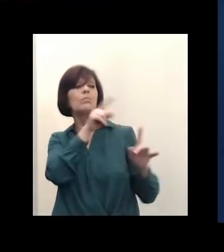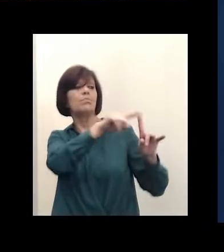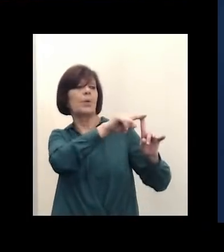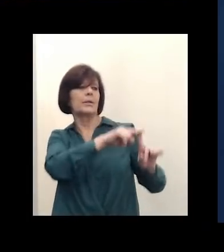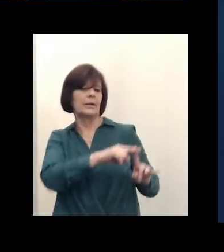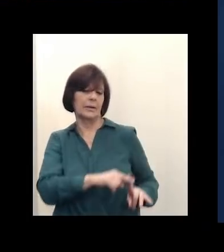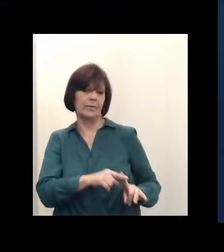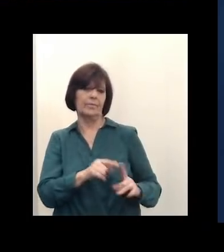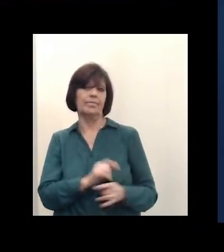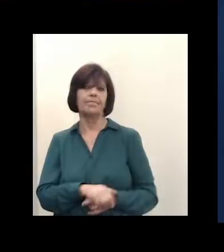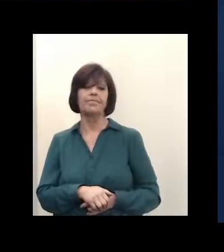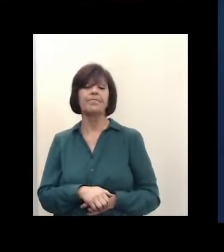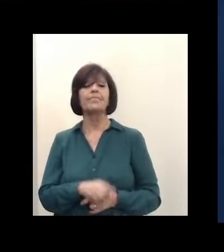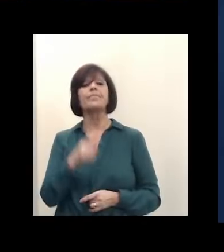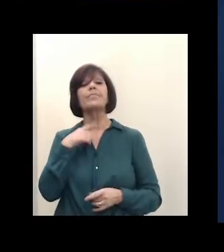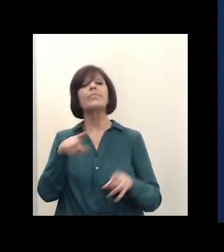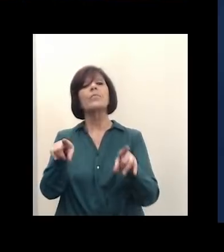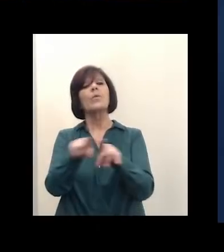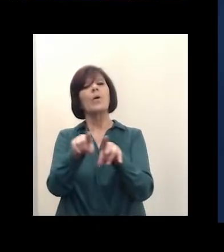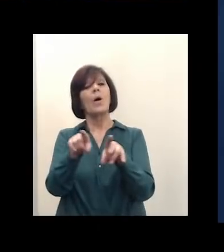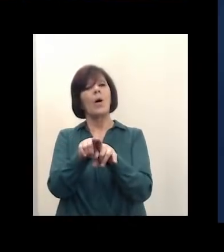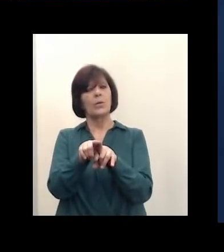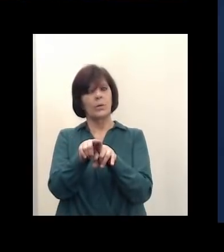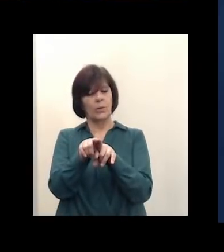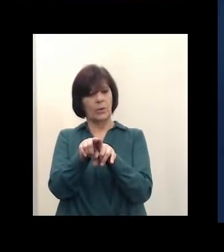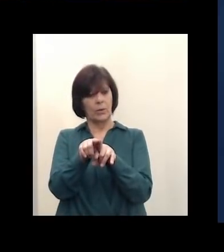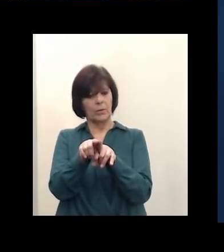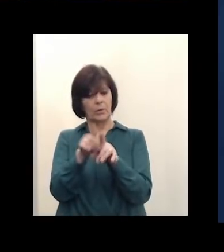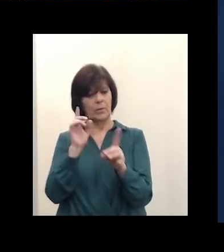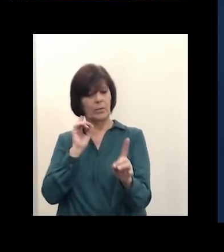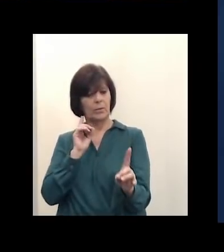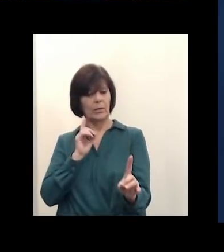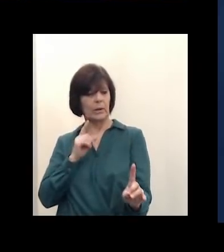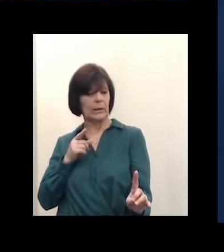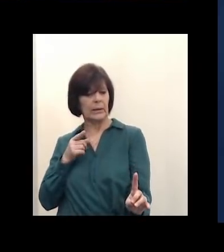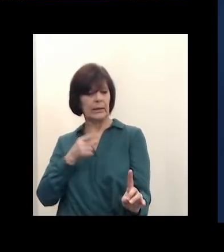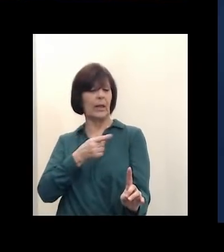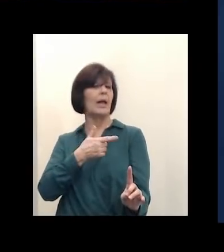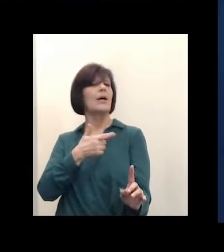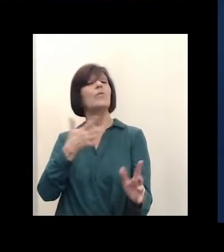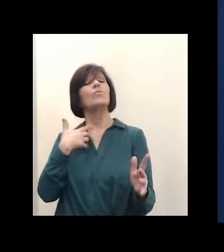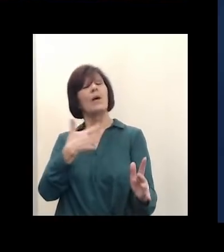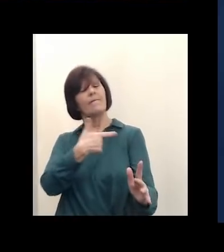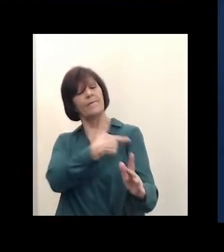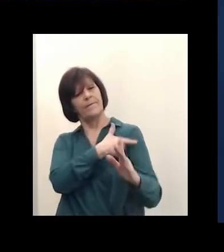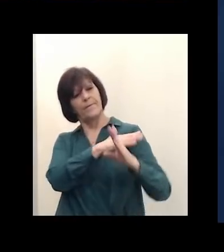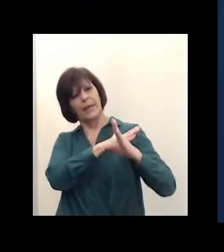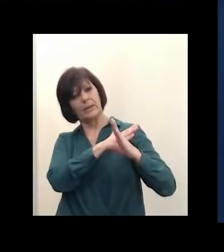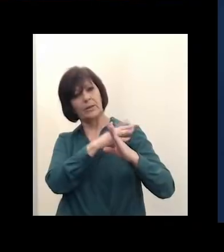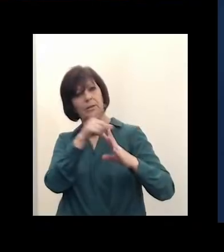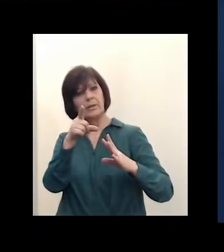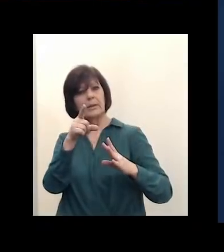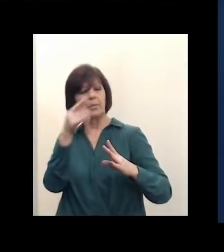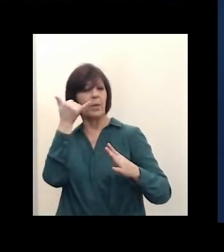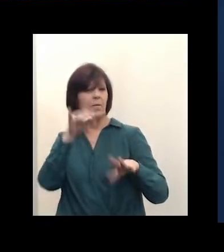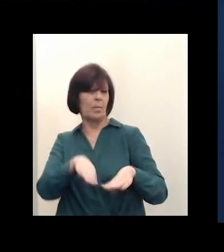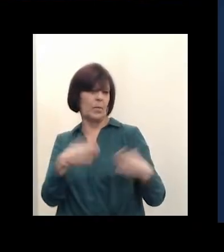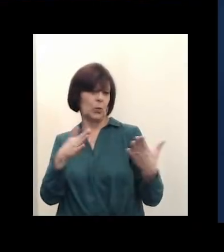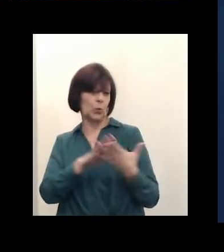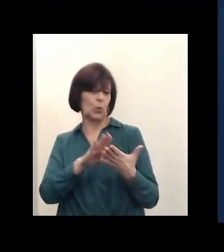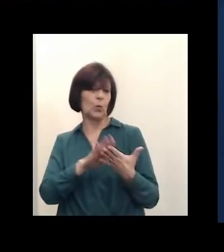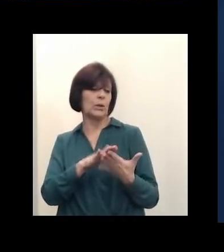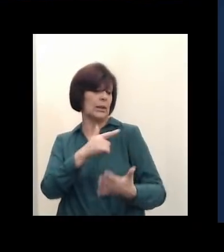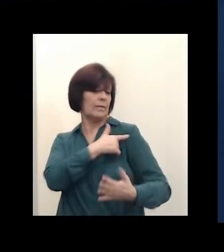transmission. We're also targeting vaccinations in the Buffalo Public Schools. Vaccinations in the public schools is